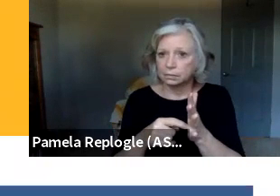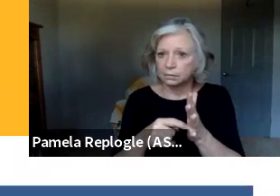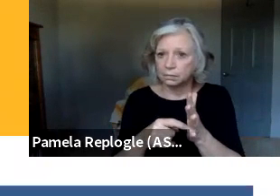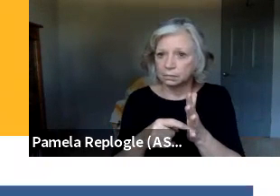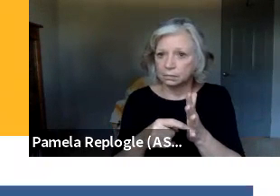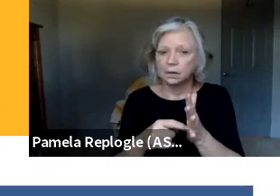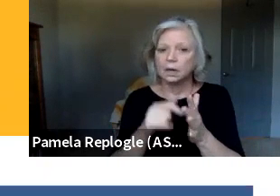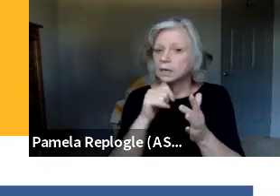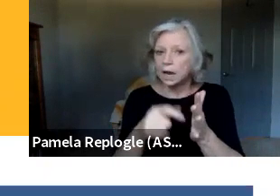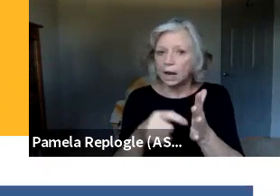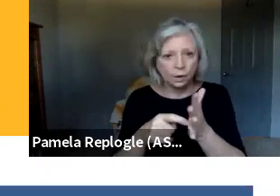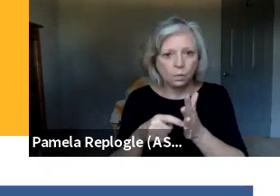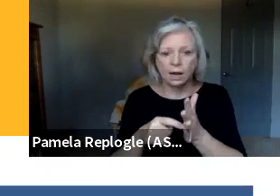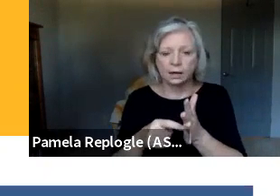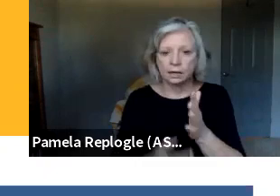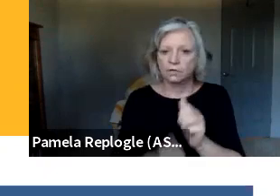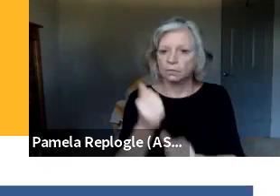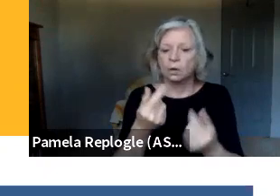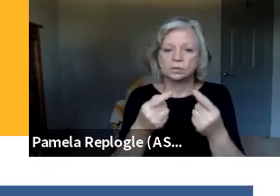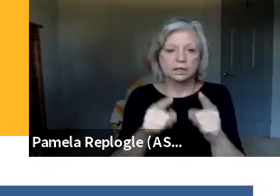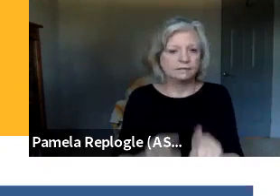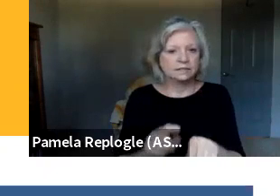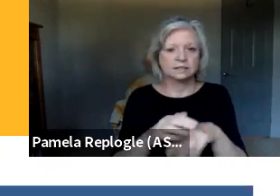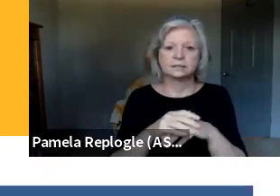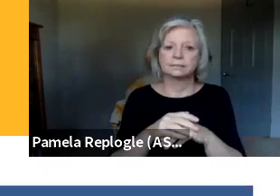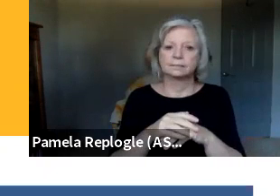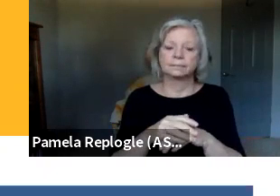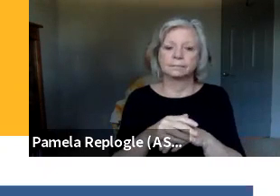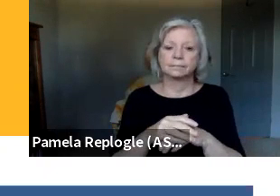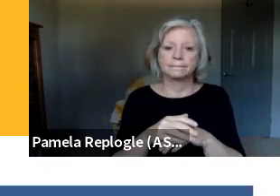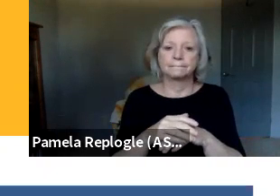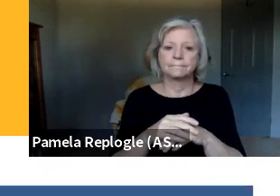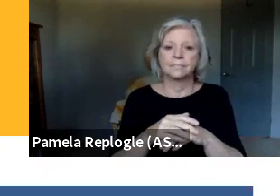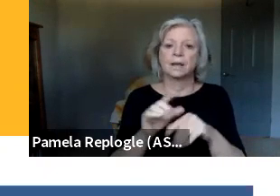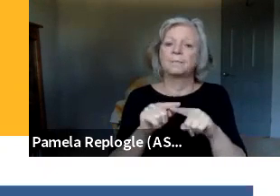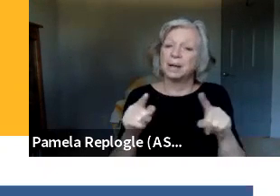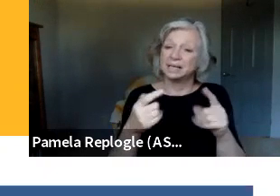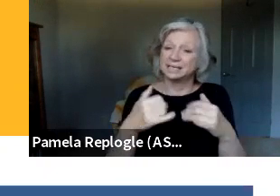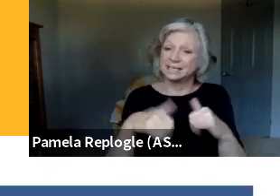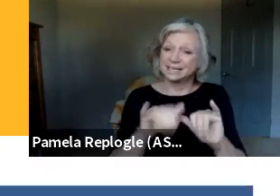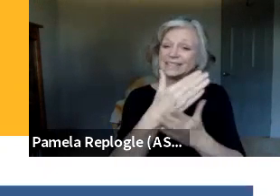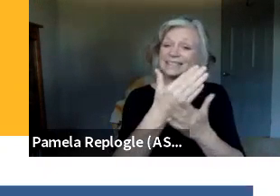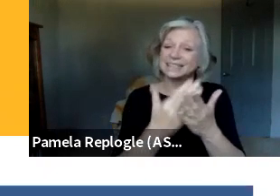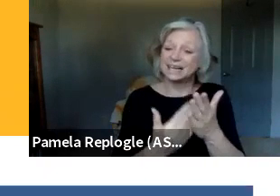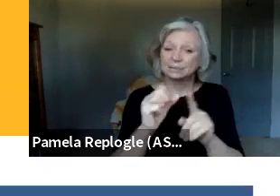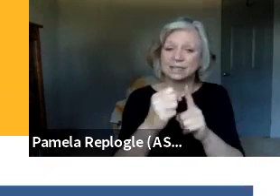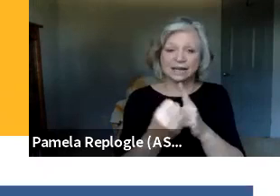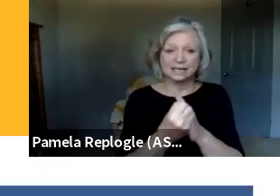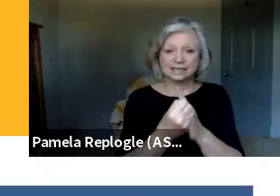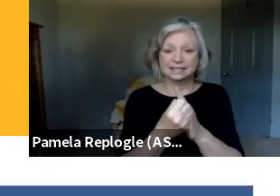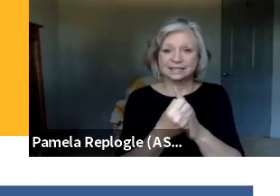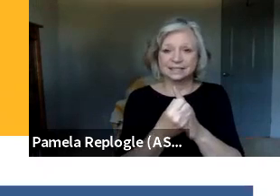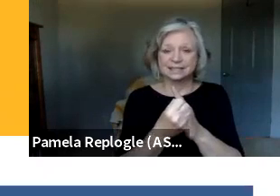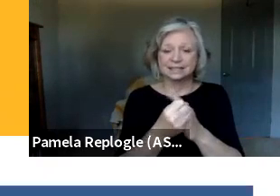are not required for most events, but there are certain settings where there will